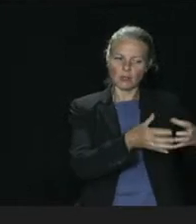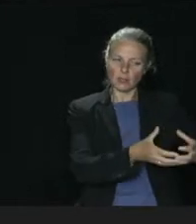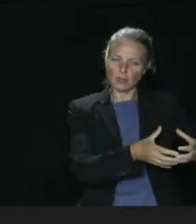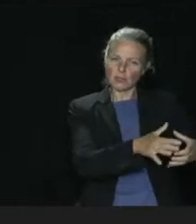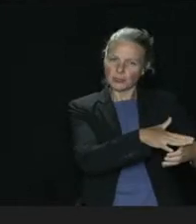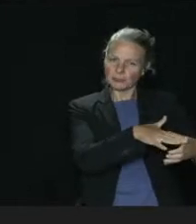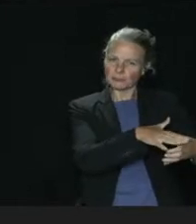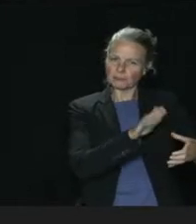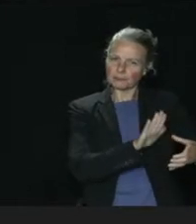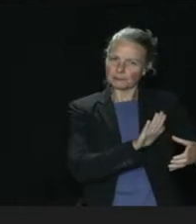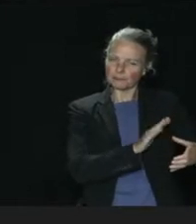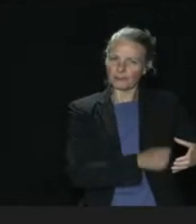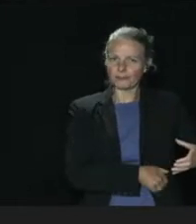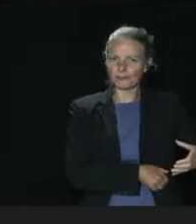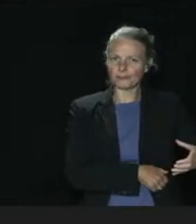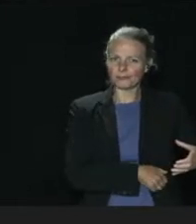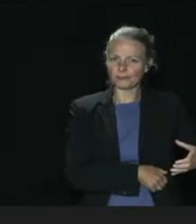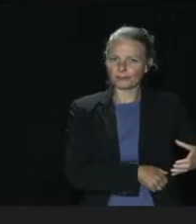at